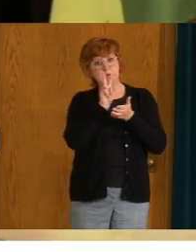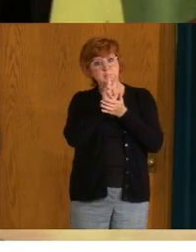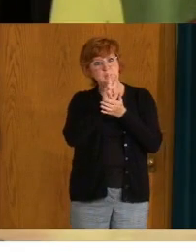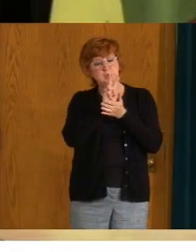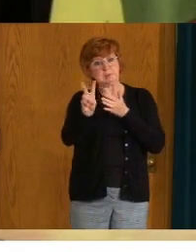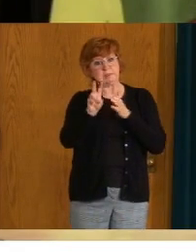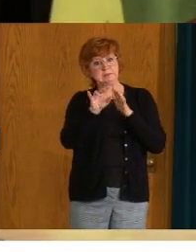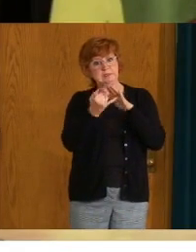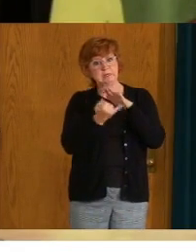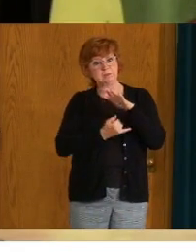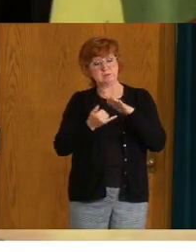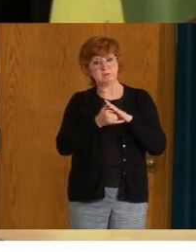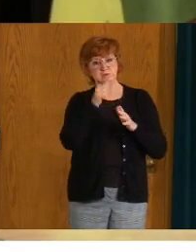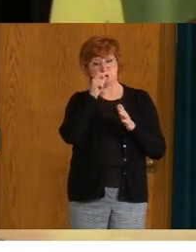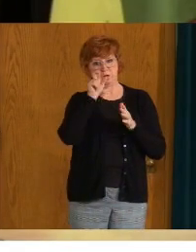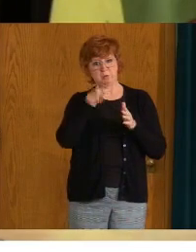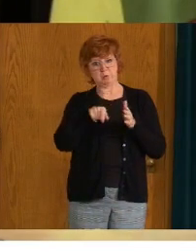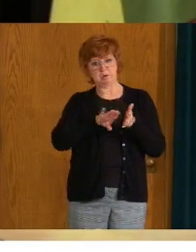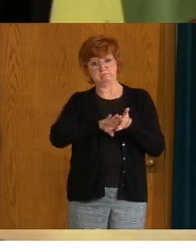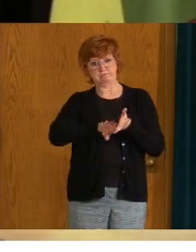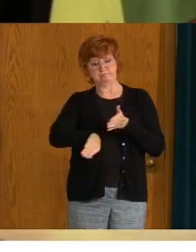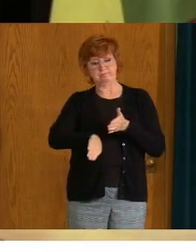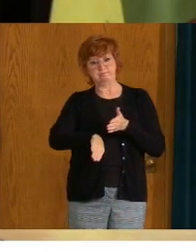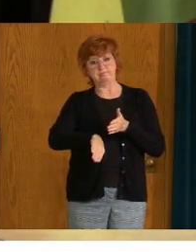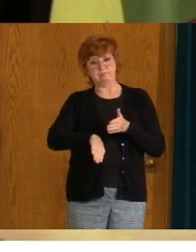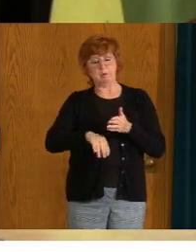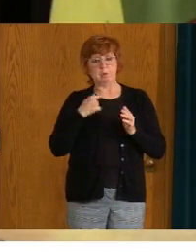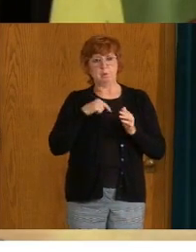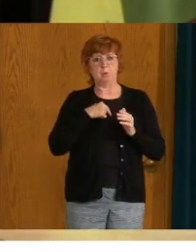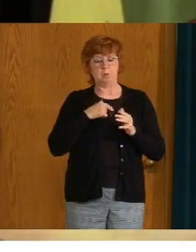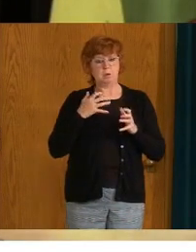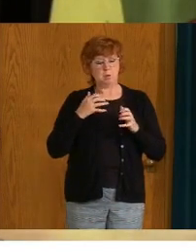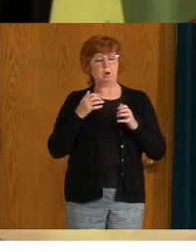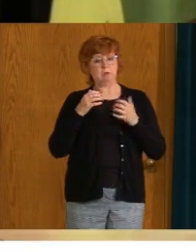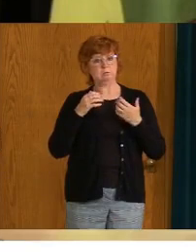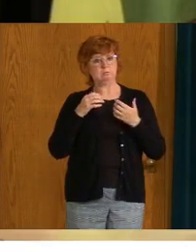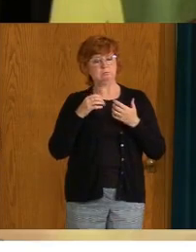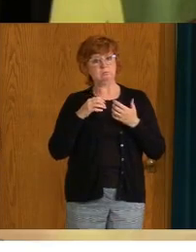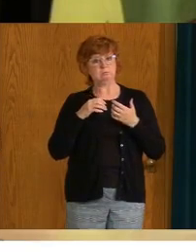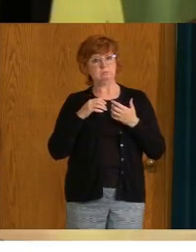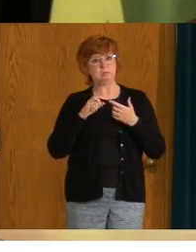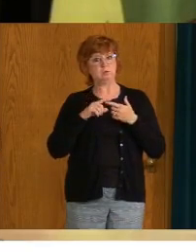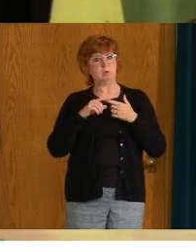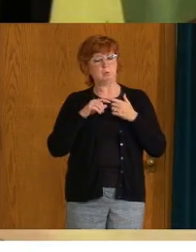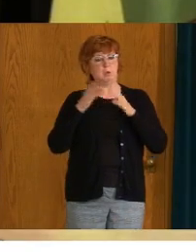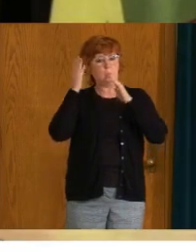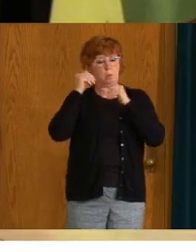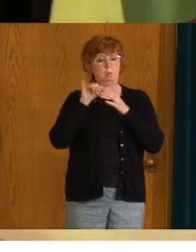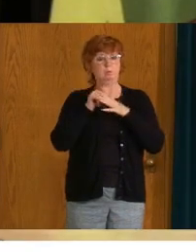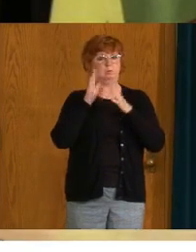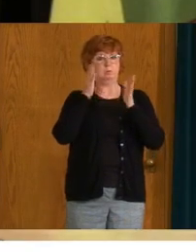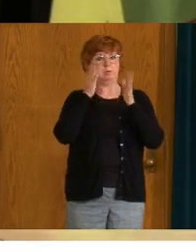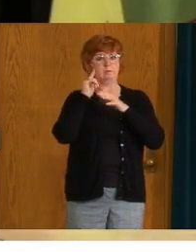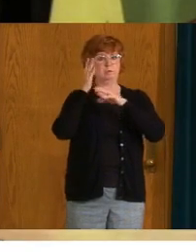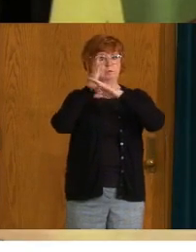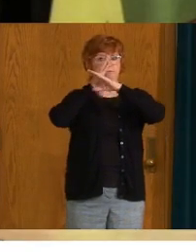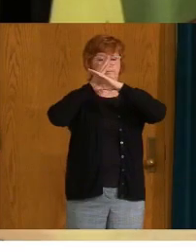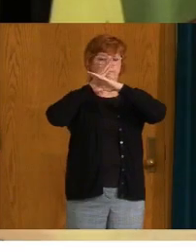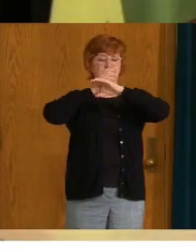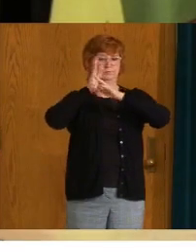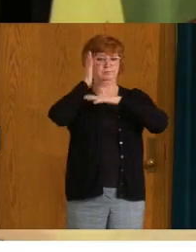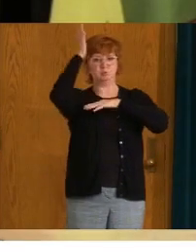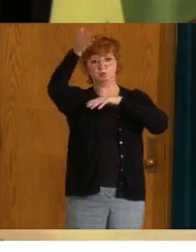short order to those Canadians that have made the decision to go out and get not one shot, but to get 2 shots. And I'd hope to see the federal